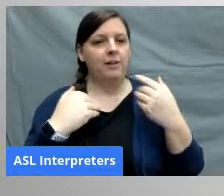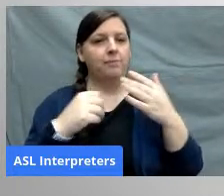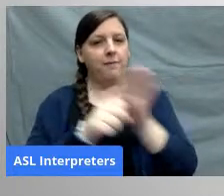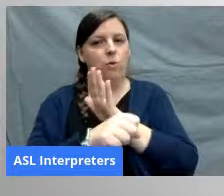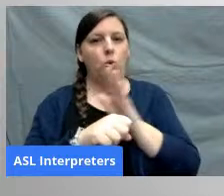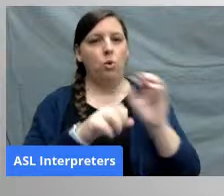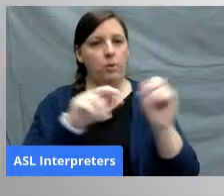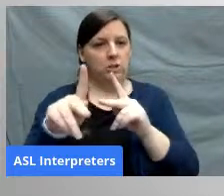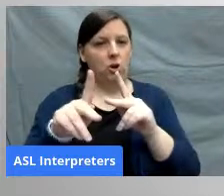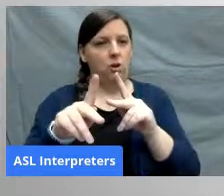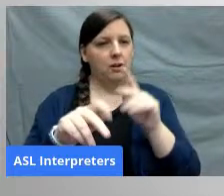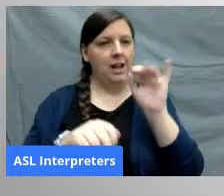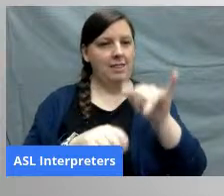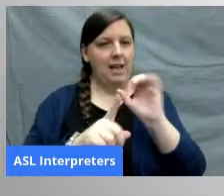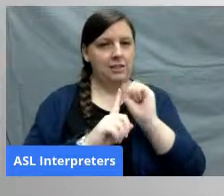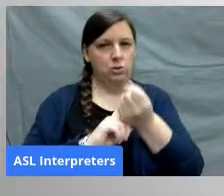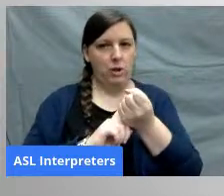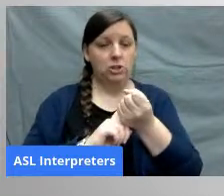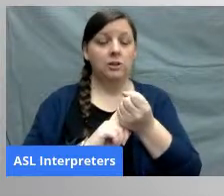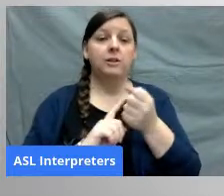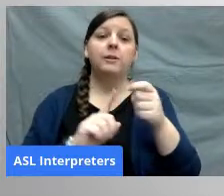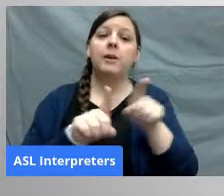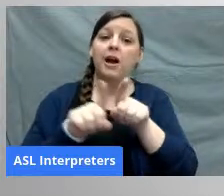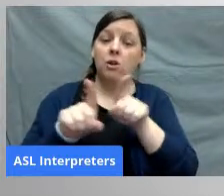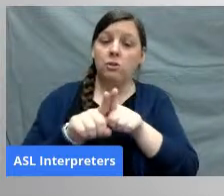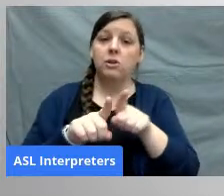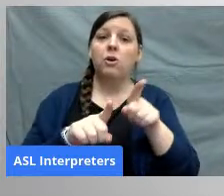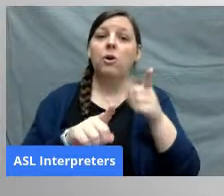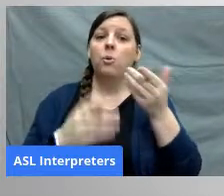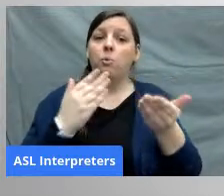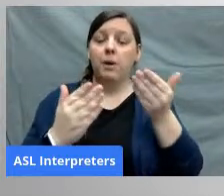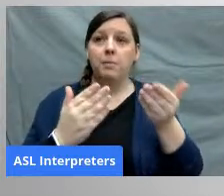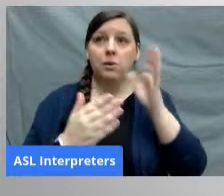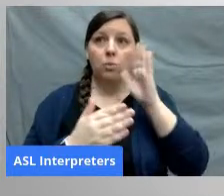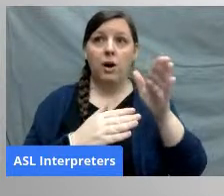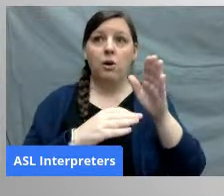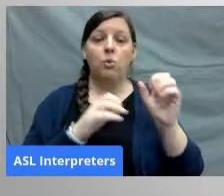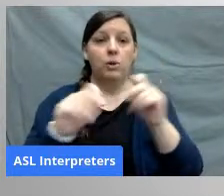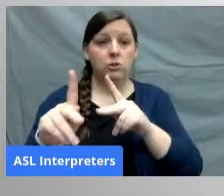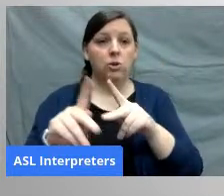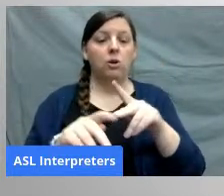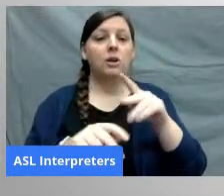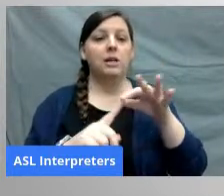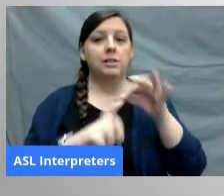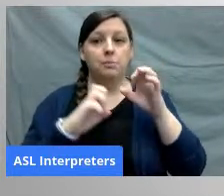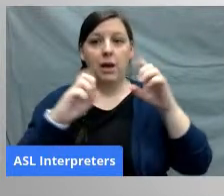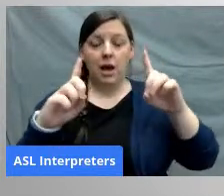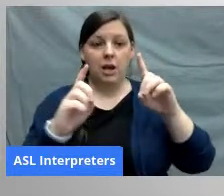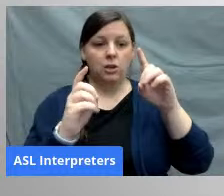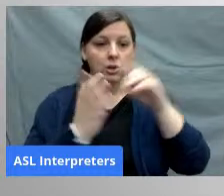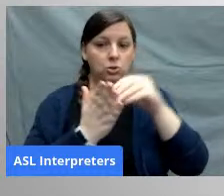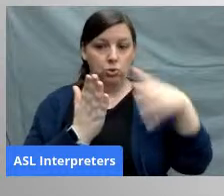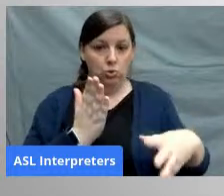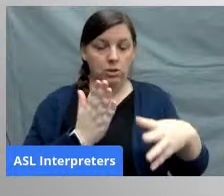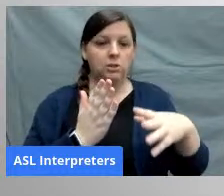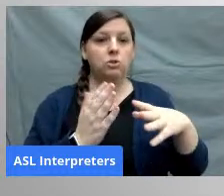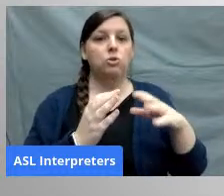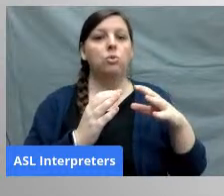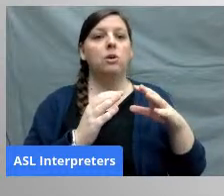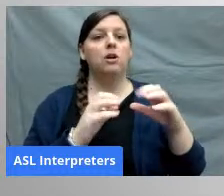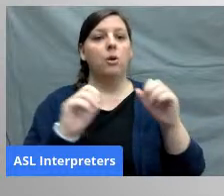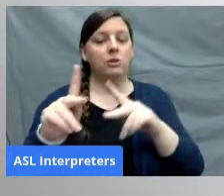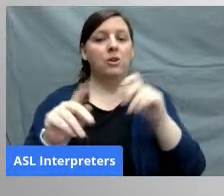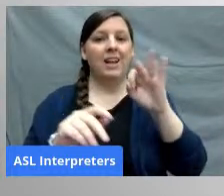that we may return our special ed students to a 5-day return if the positivity rate is a little higher